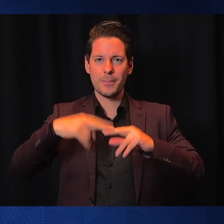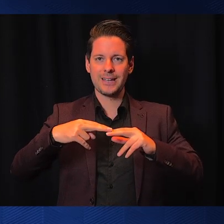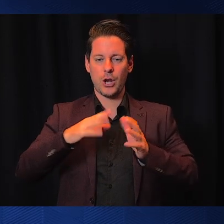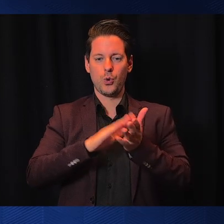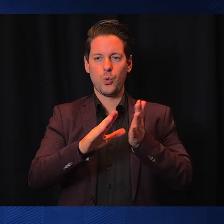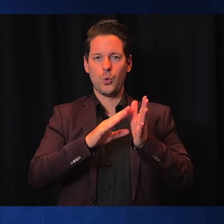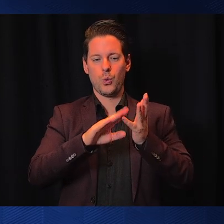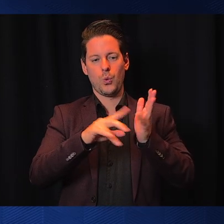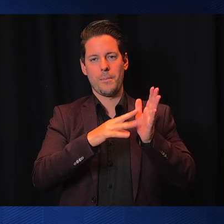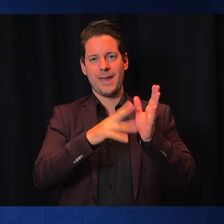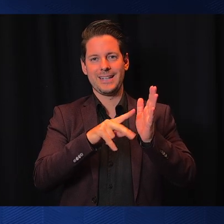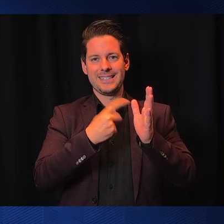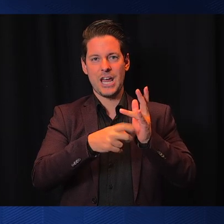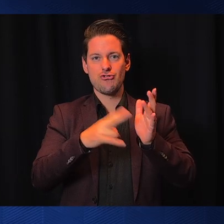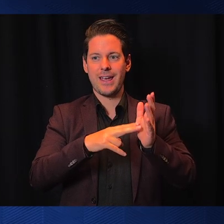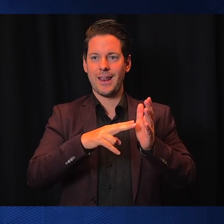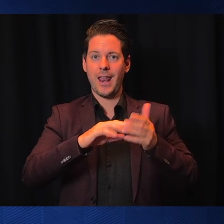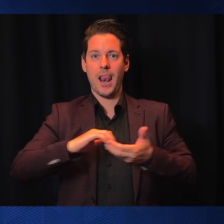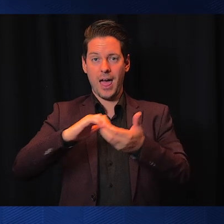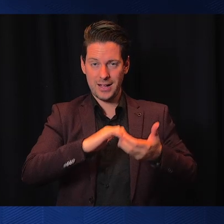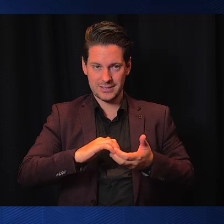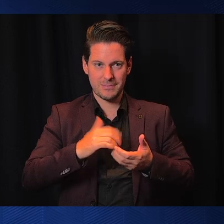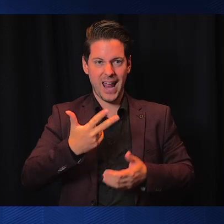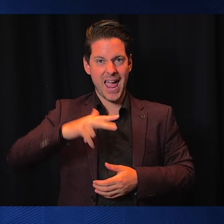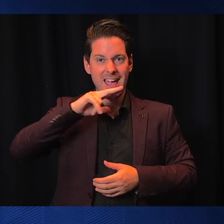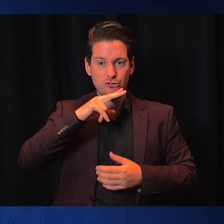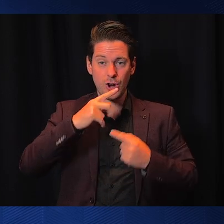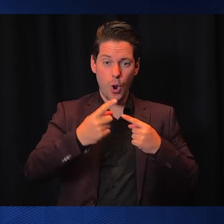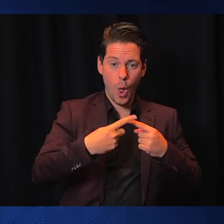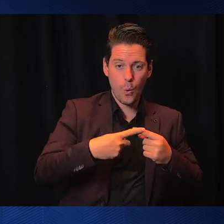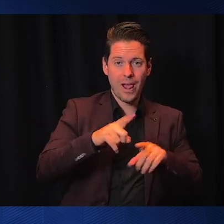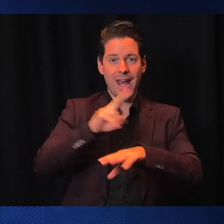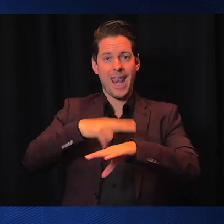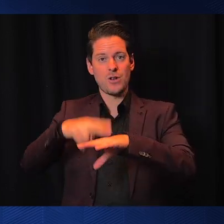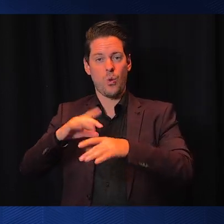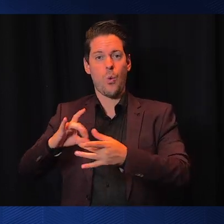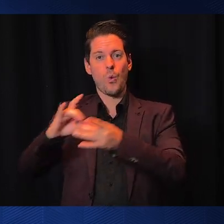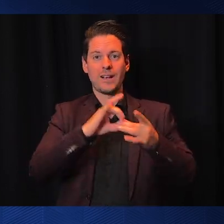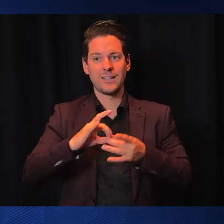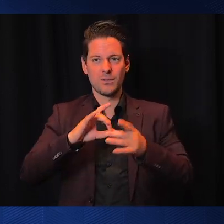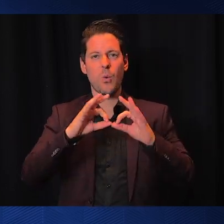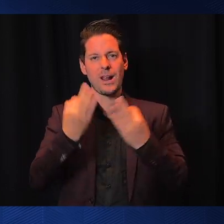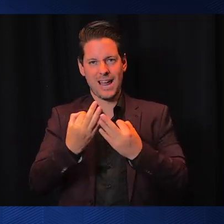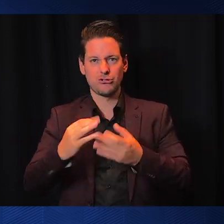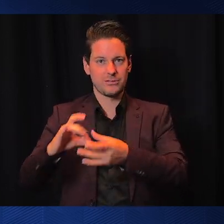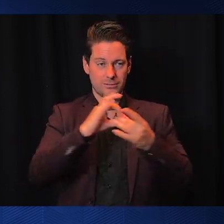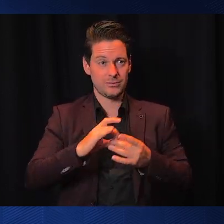Alliance that includes more than 800 national and local organizations in Indonesia. So please welcome our panelists.